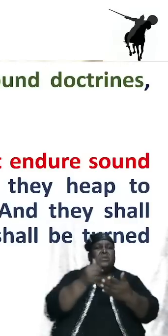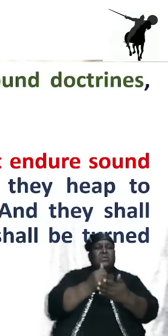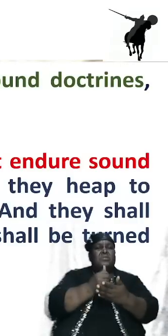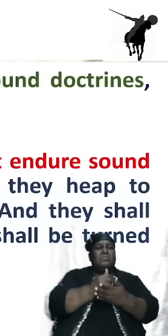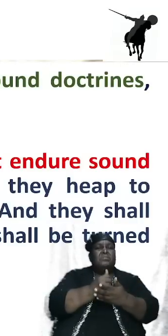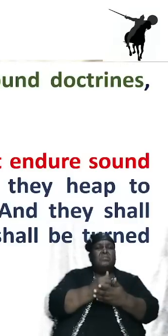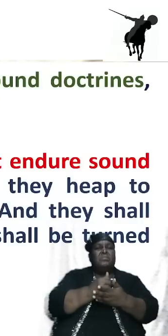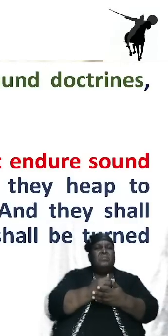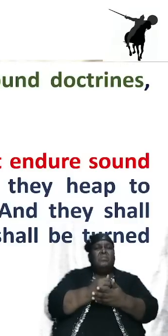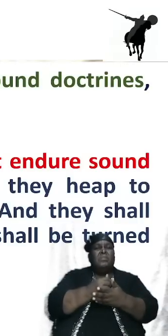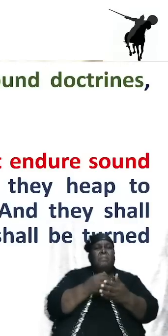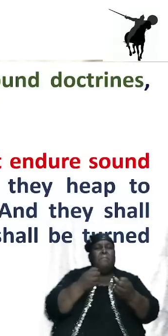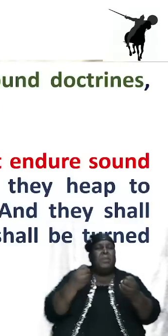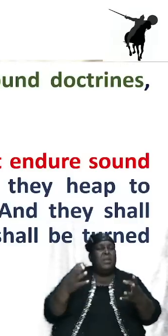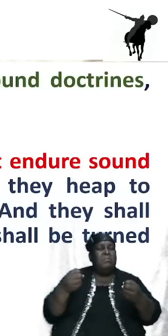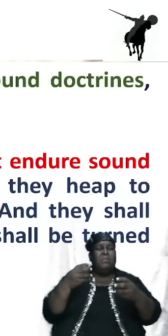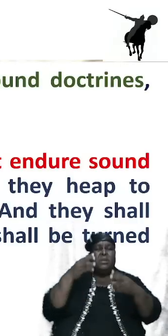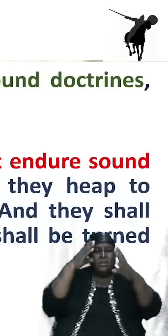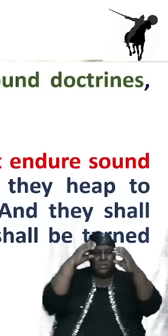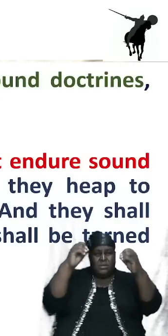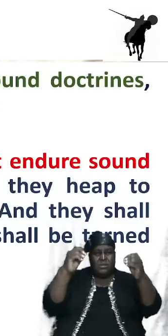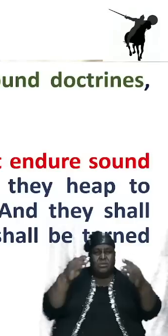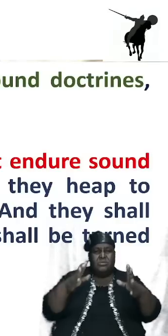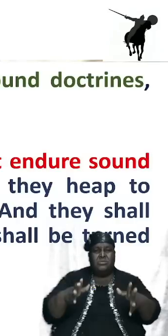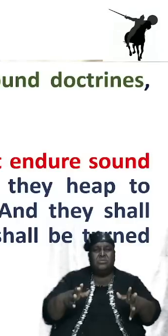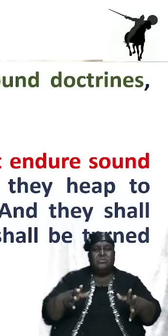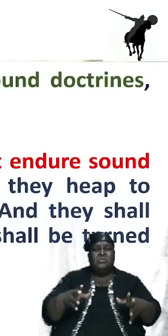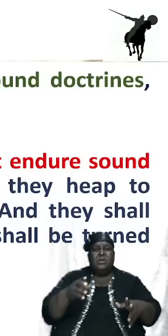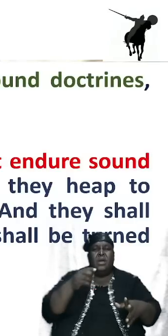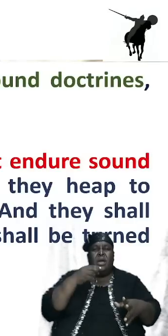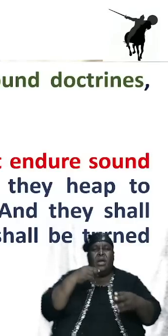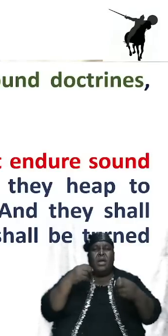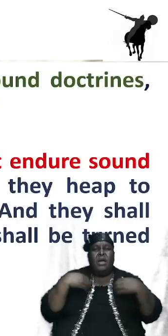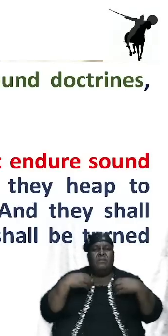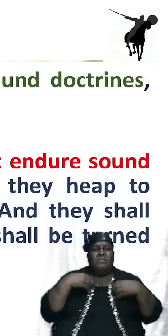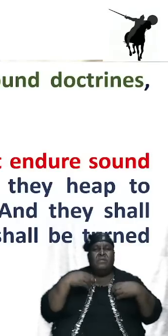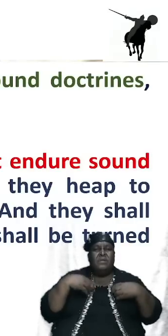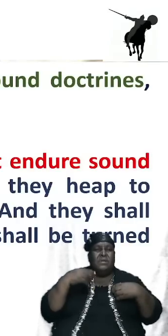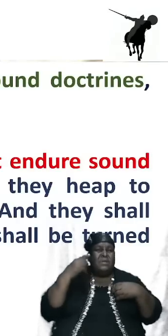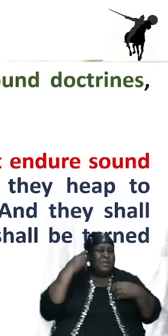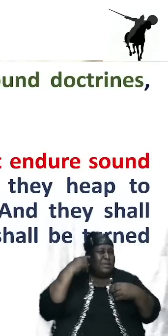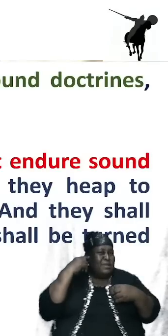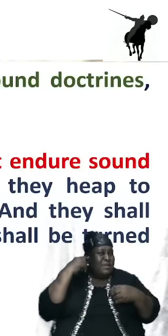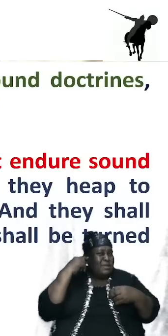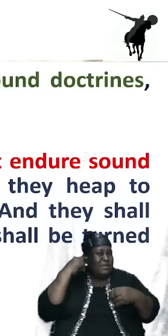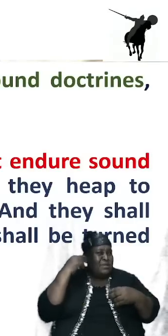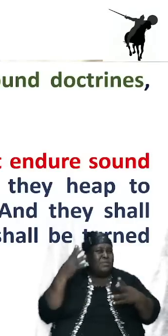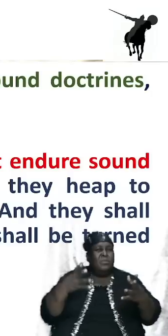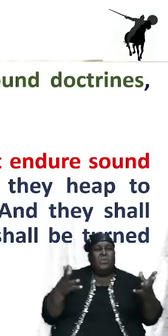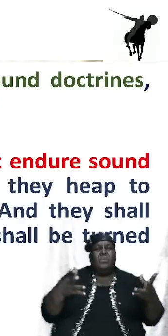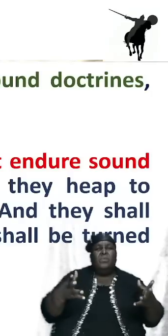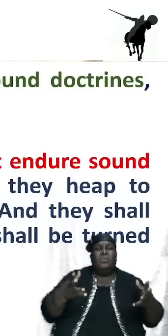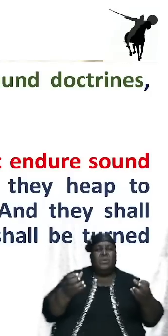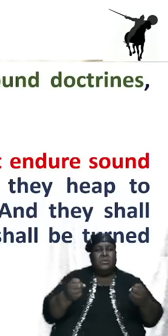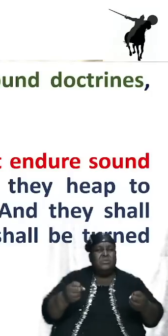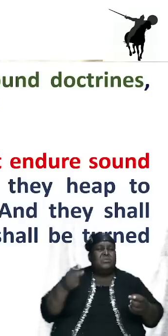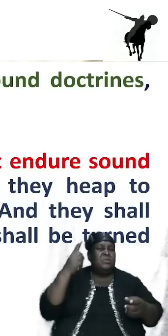a great number of teachers to say what their itching ears want to hear. Praise God. They will